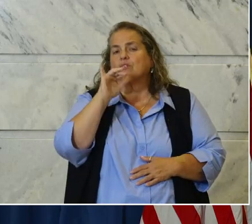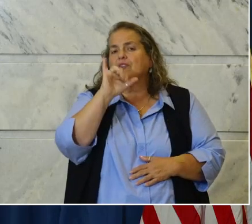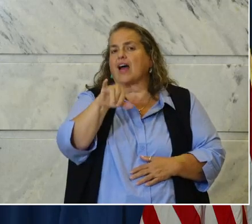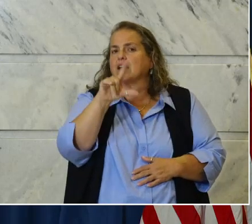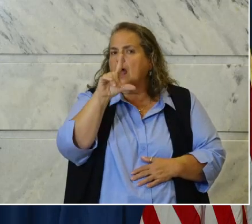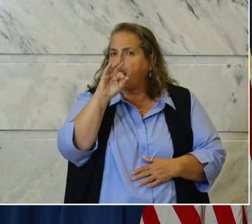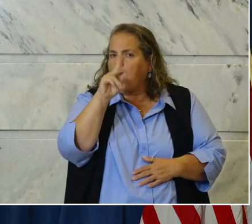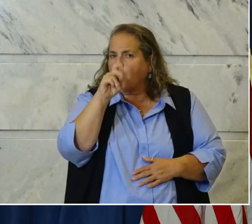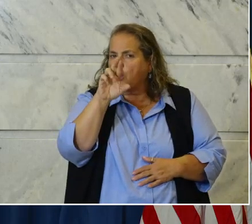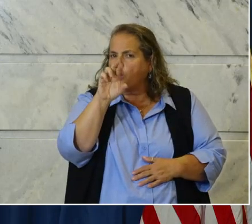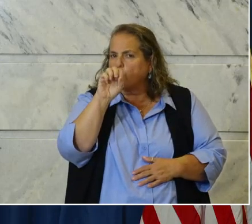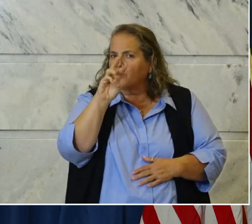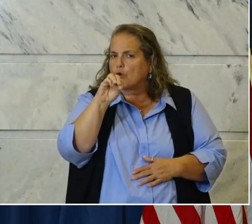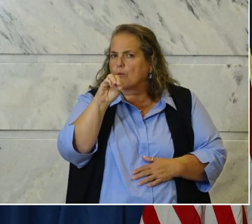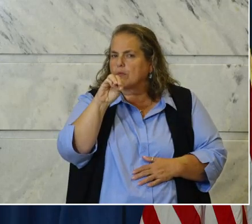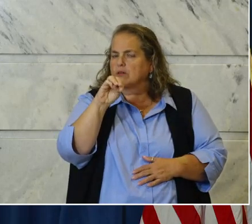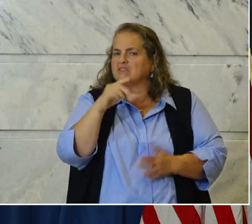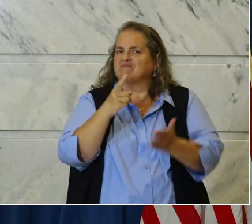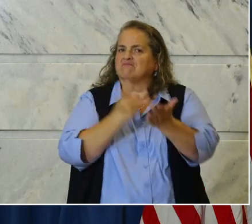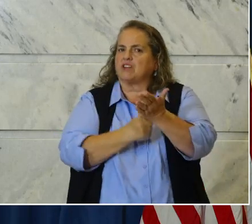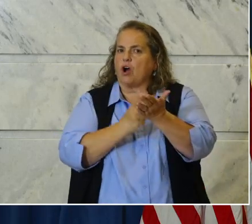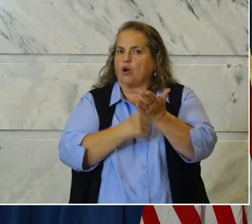time.